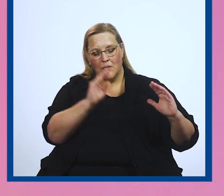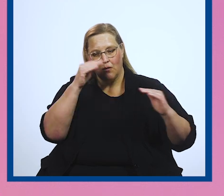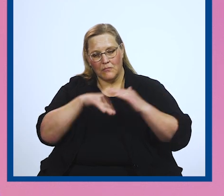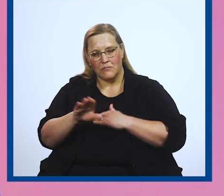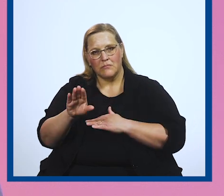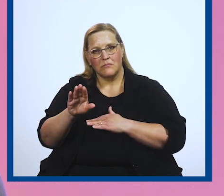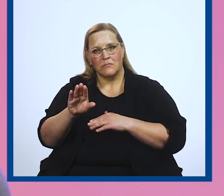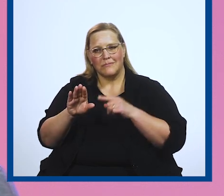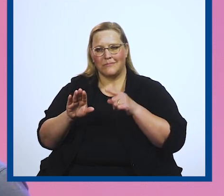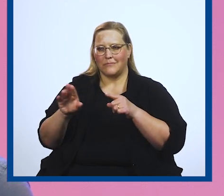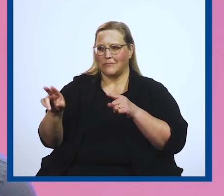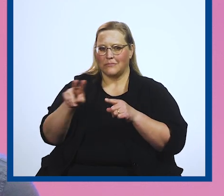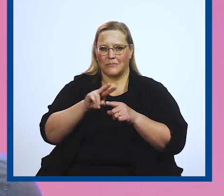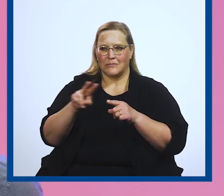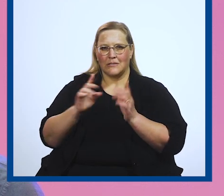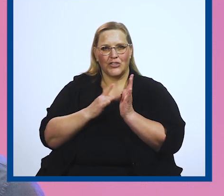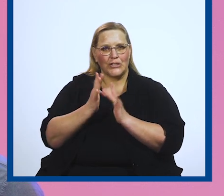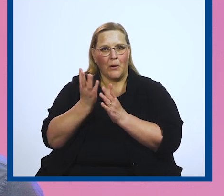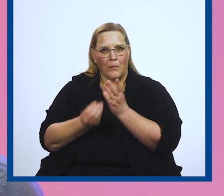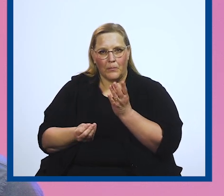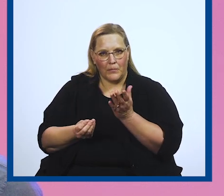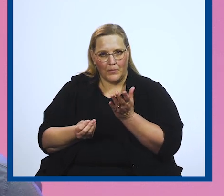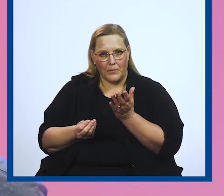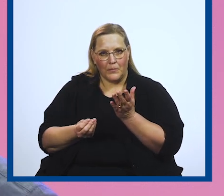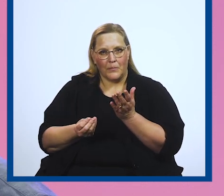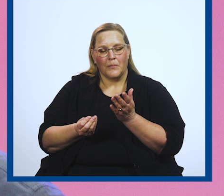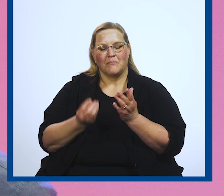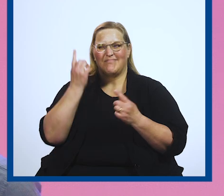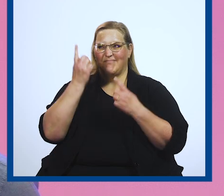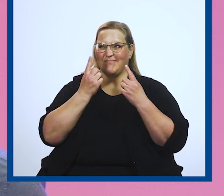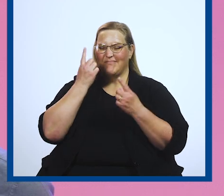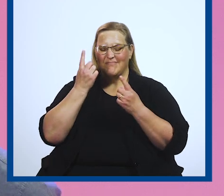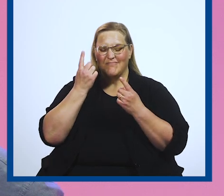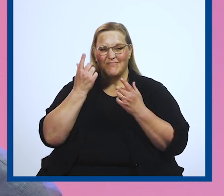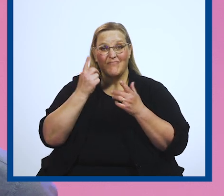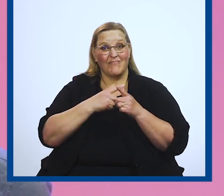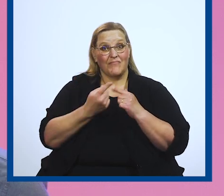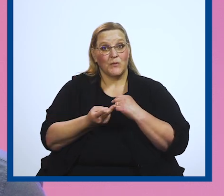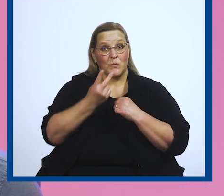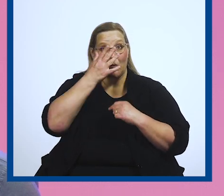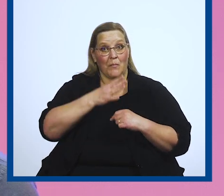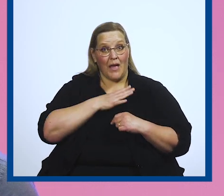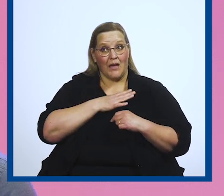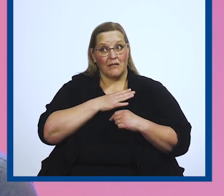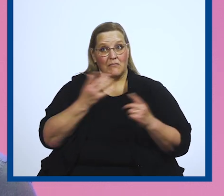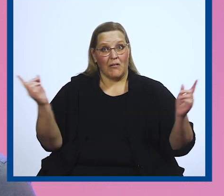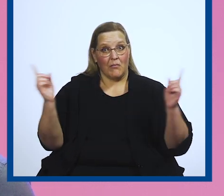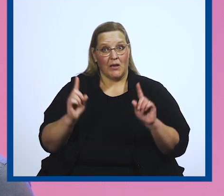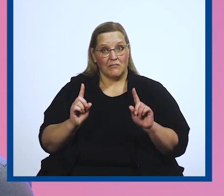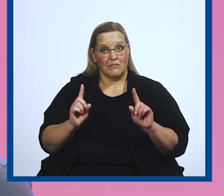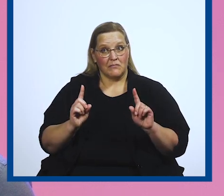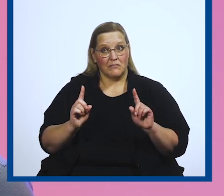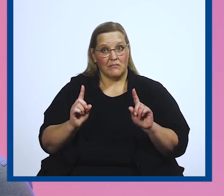but when they entered, they did not find the body of Jesus. While they're wondering about this, suddenly 2 men in clothes that gleamed like